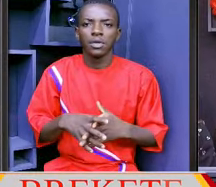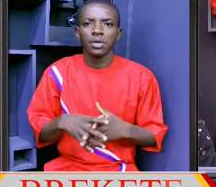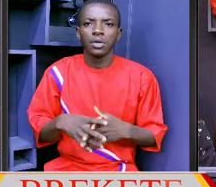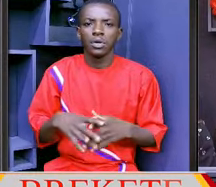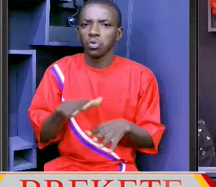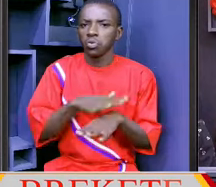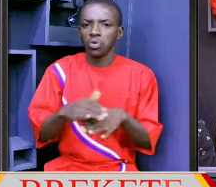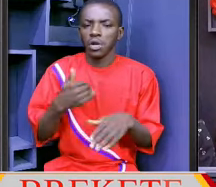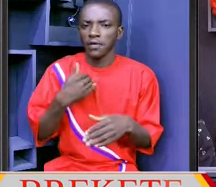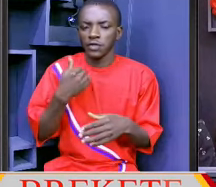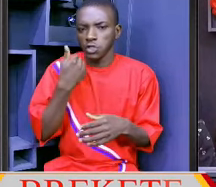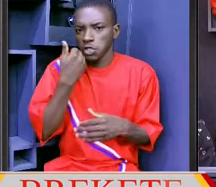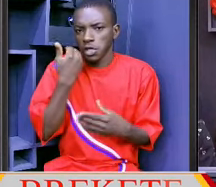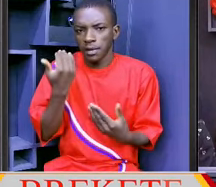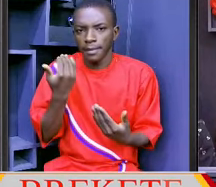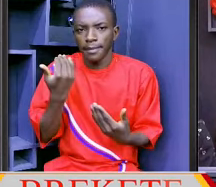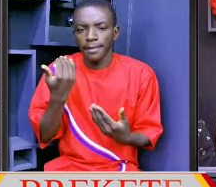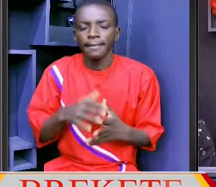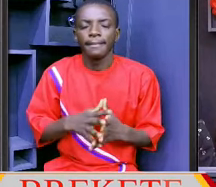You know shame.